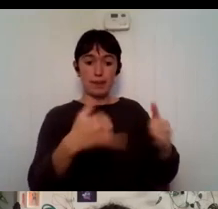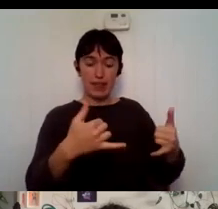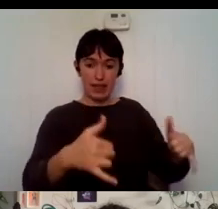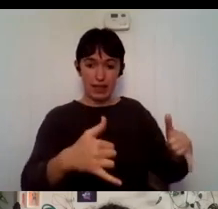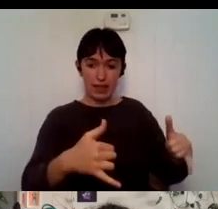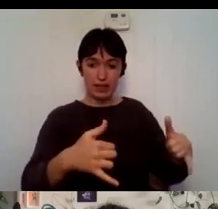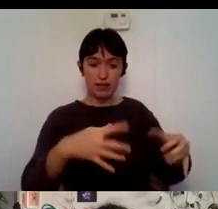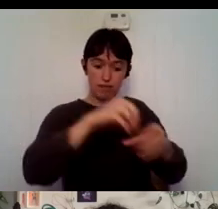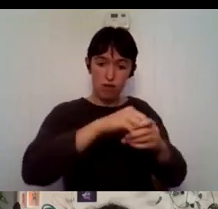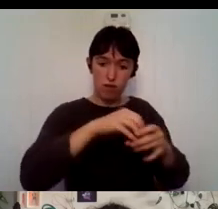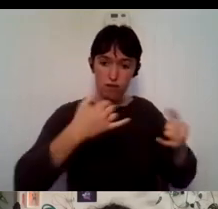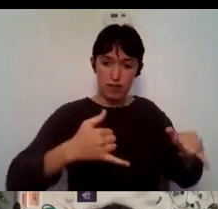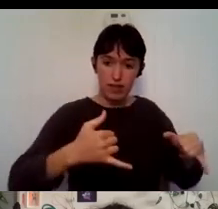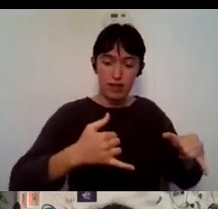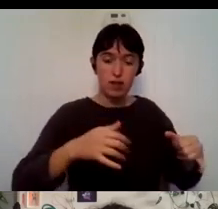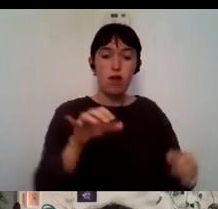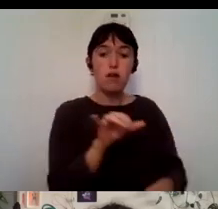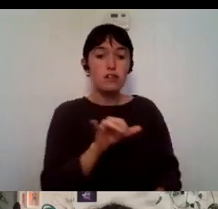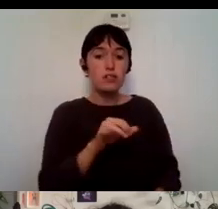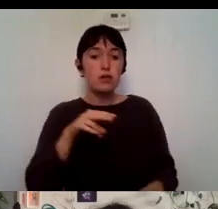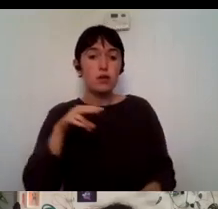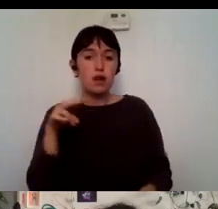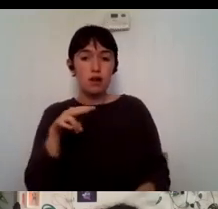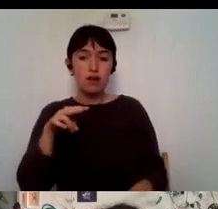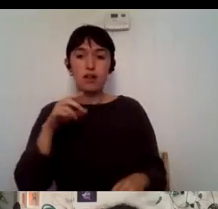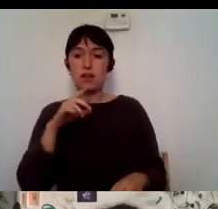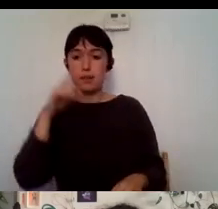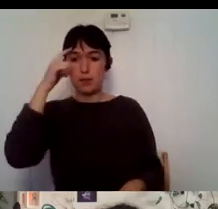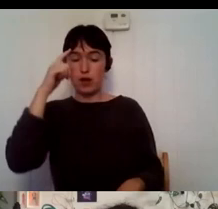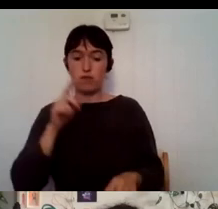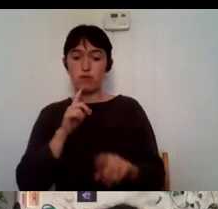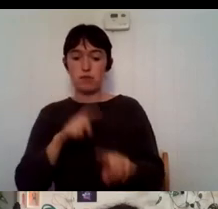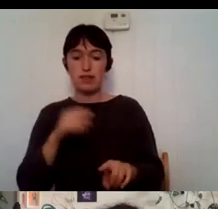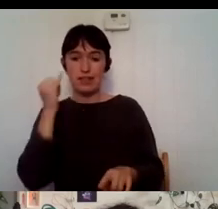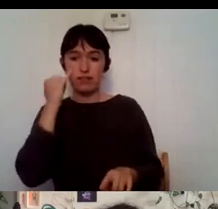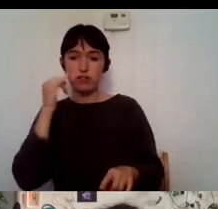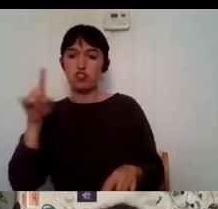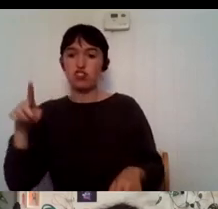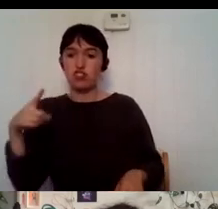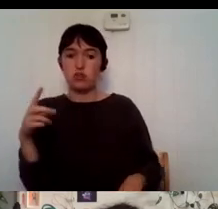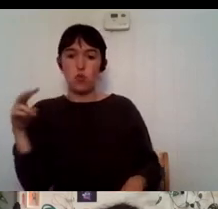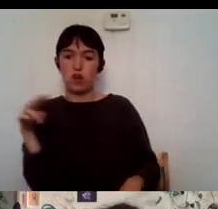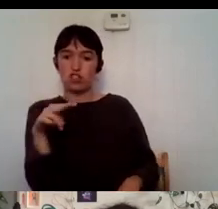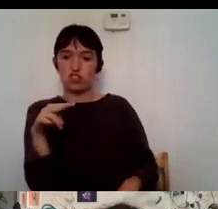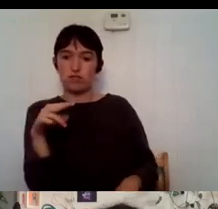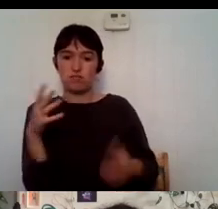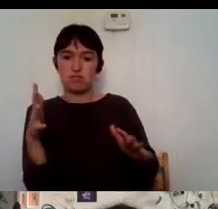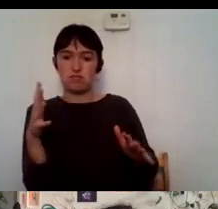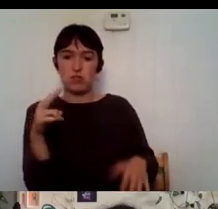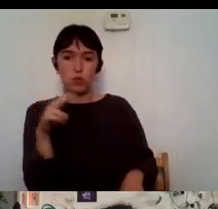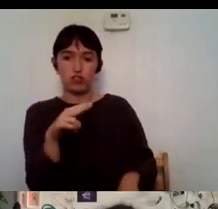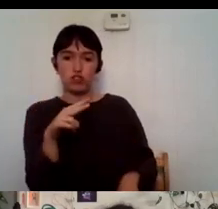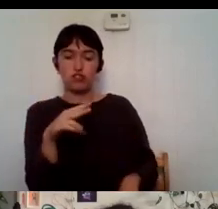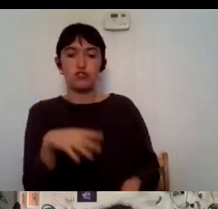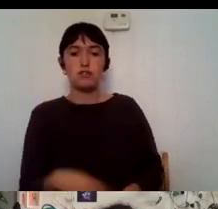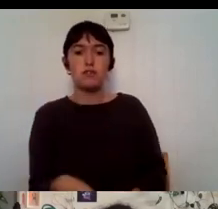you're observing someone play. And at least at this stage, you get exactly the same reaction. All right. So